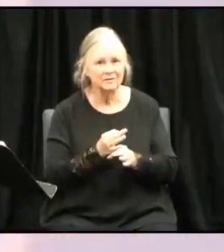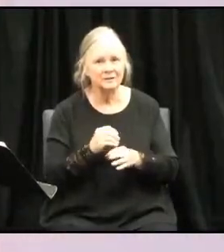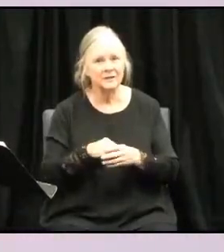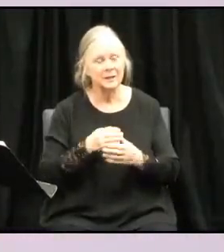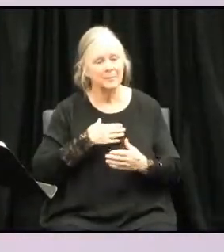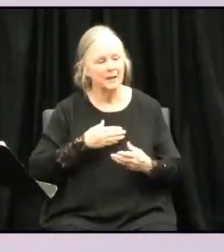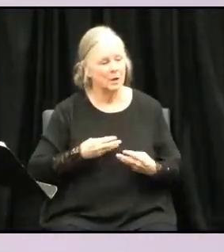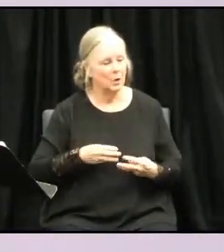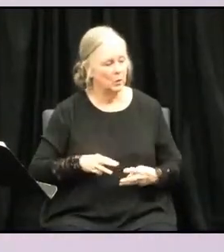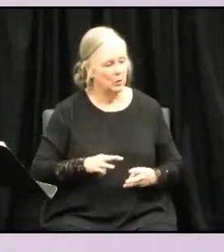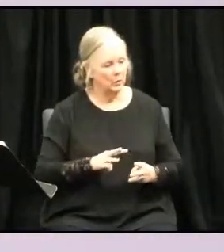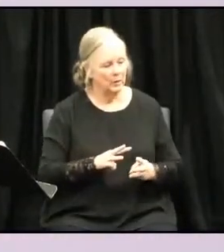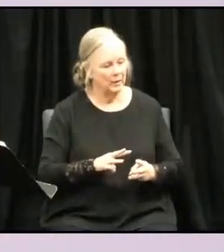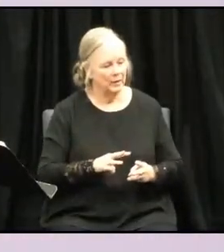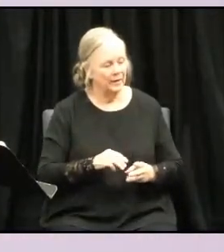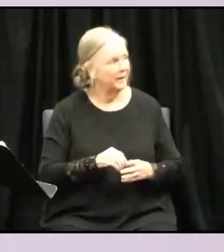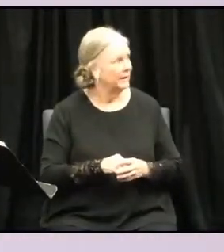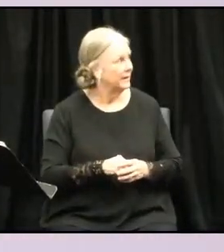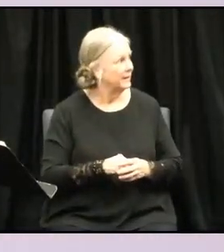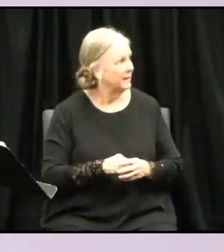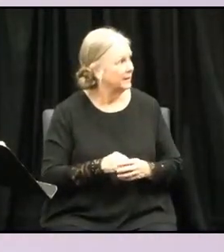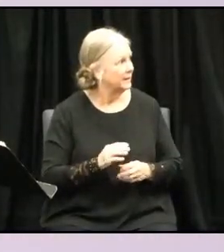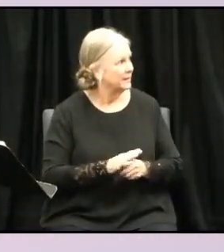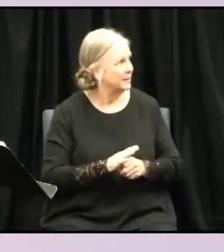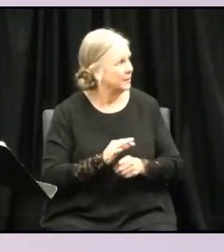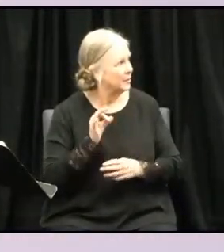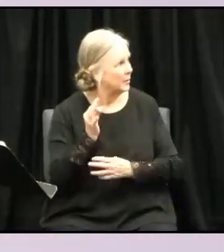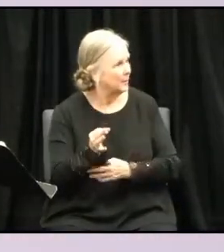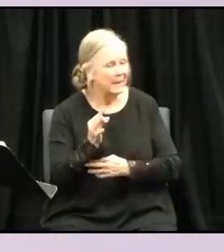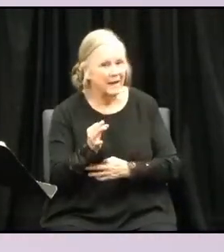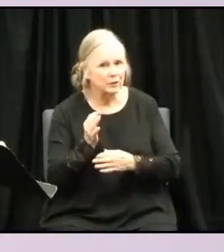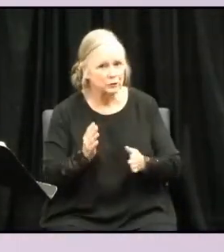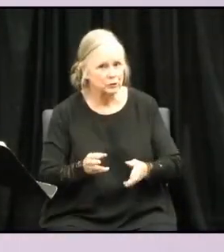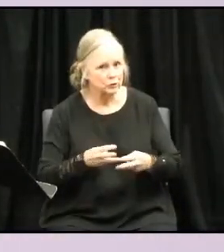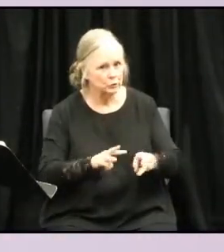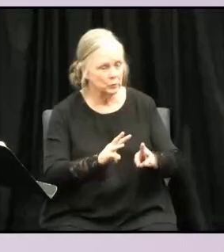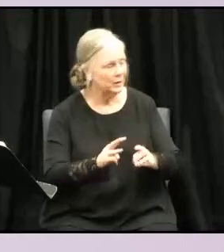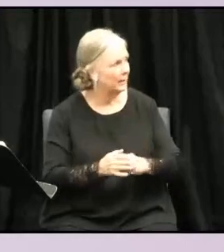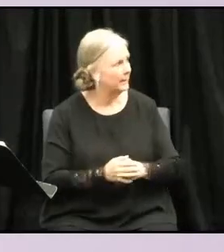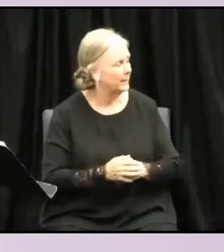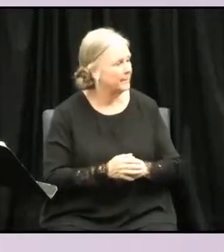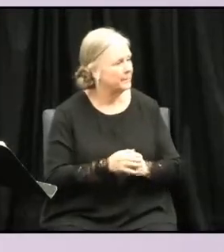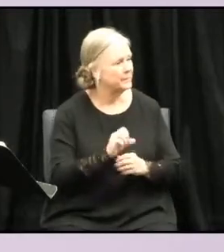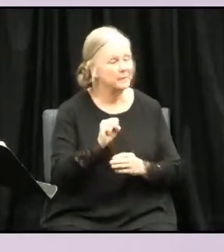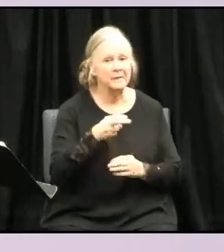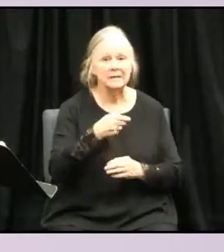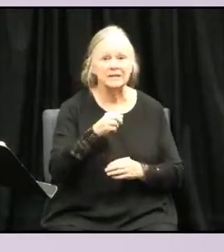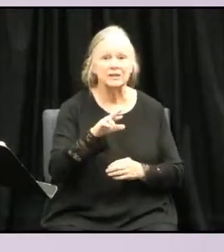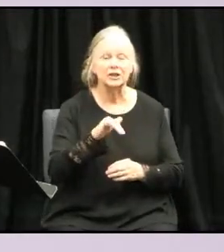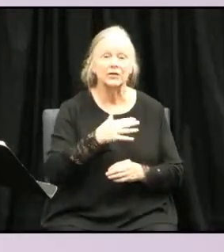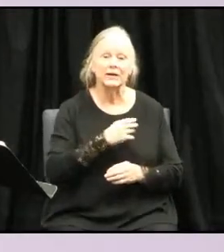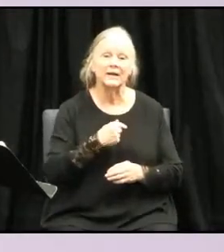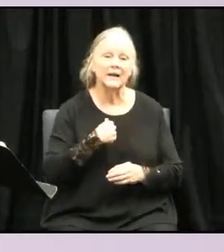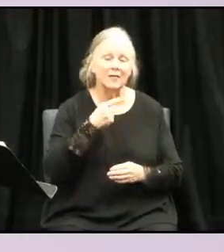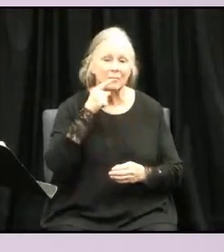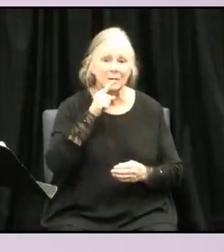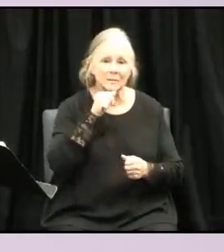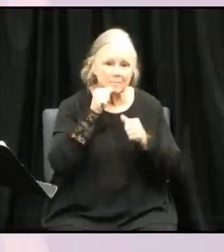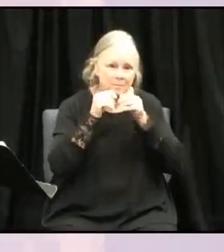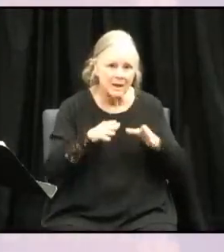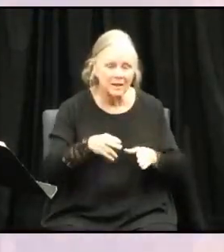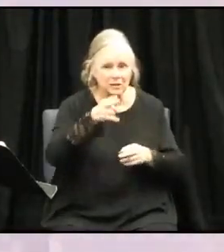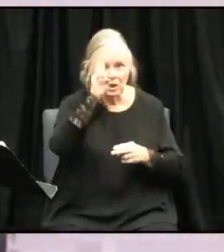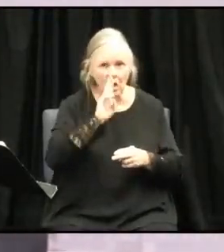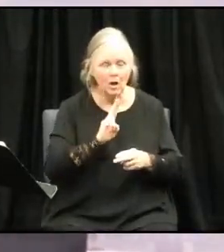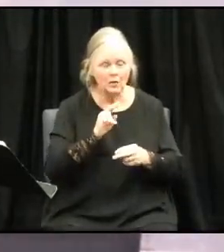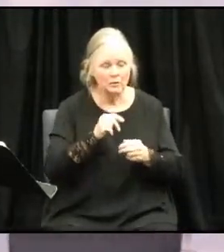way, in completely a pastoral way. Sherry and I have been blessed, honored, privileged